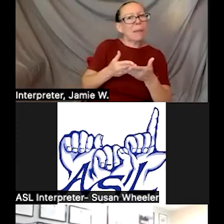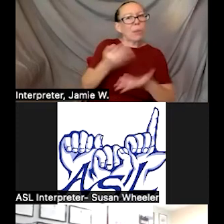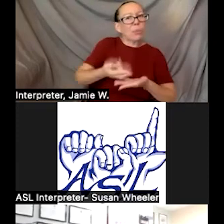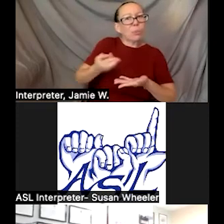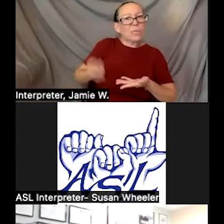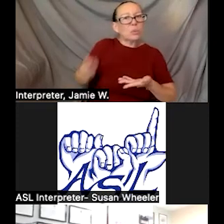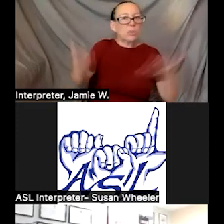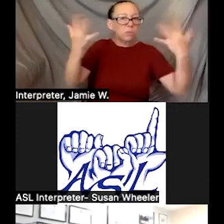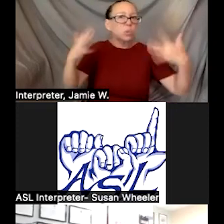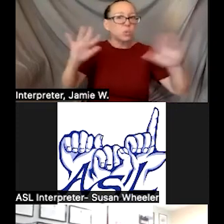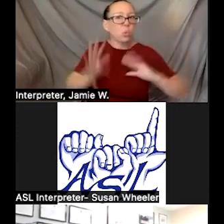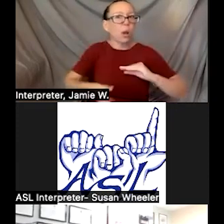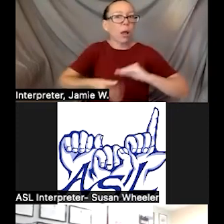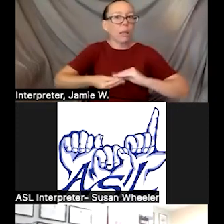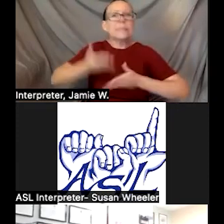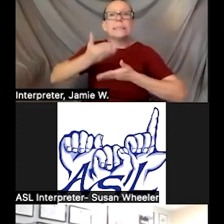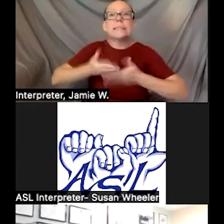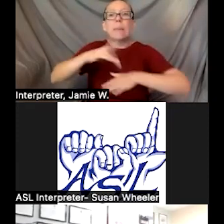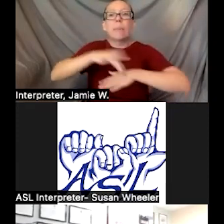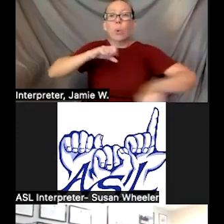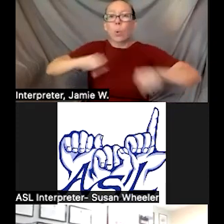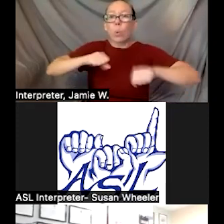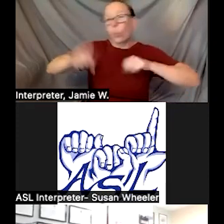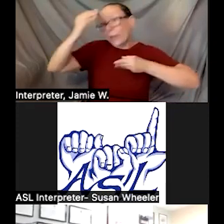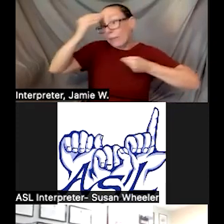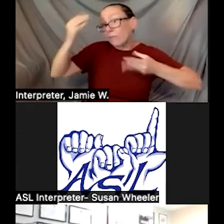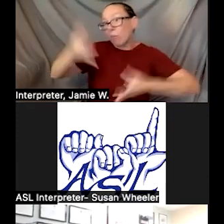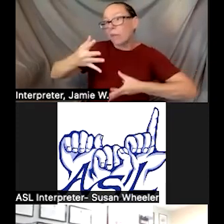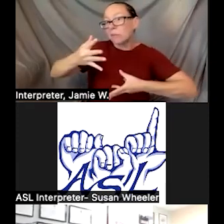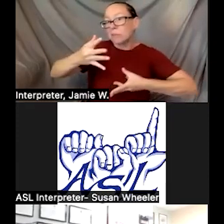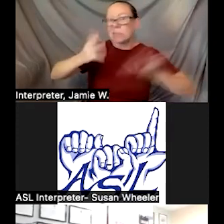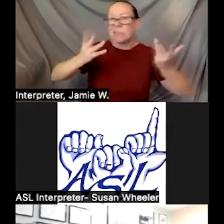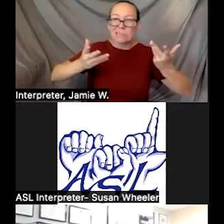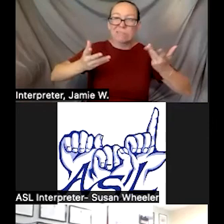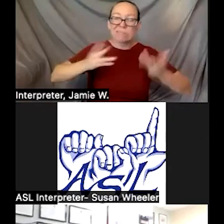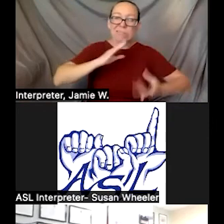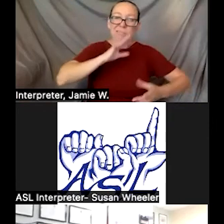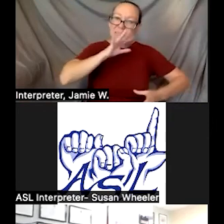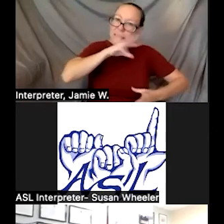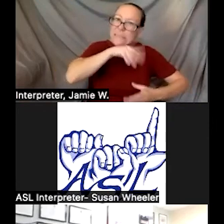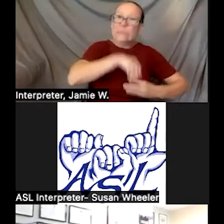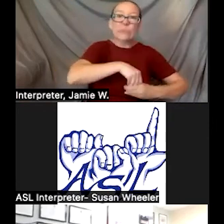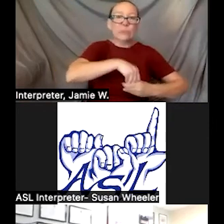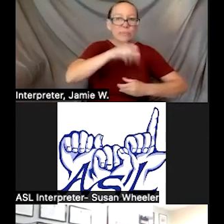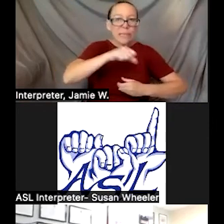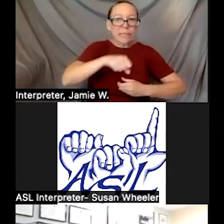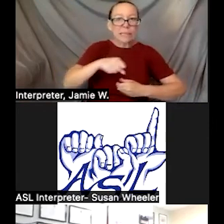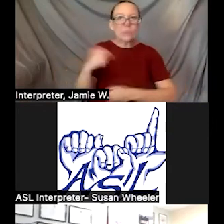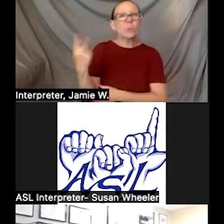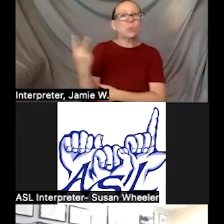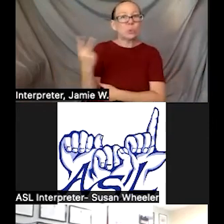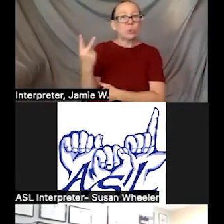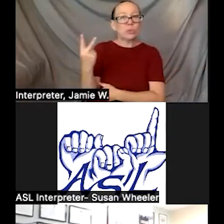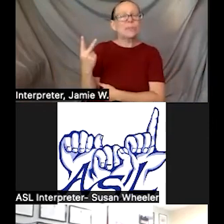is some earthquake information spread throughout it, Mark. We could definitely talk about if you